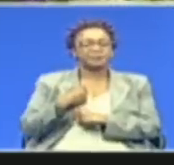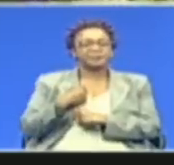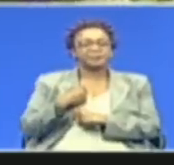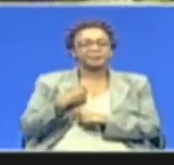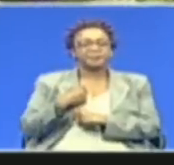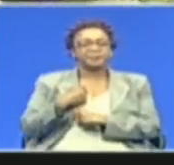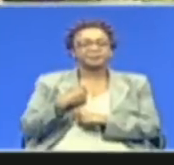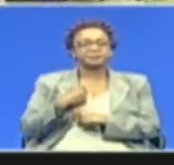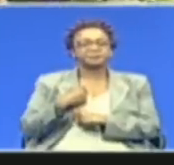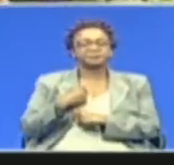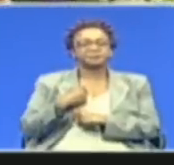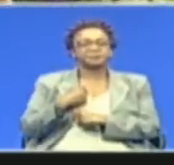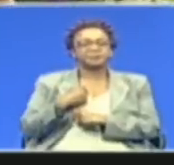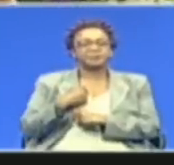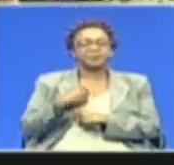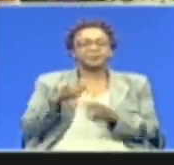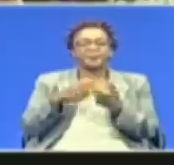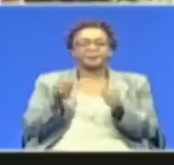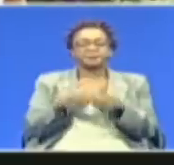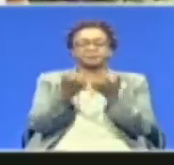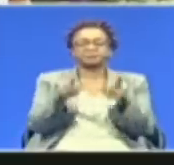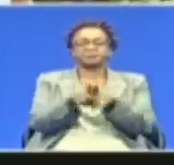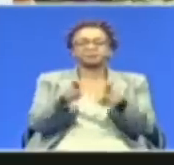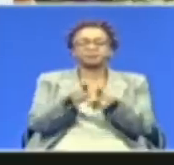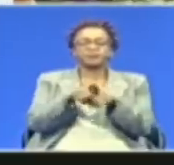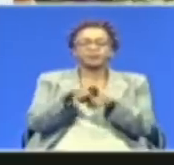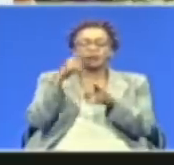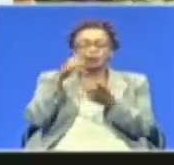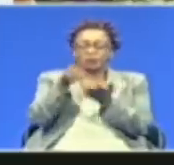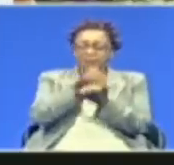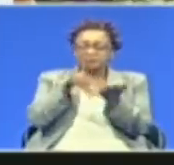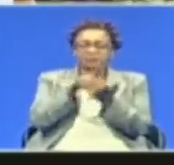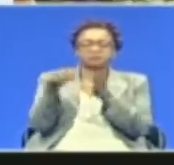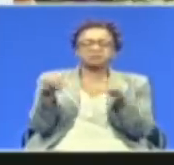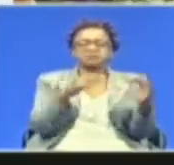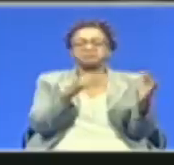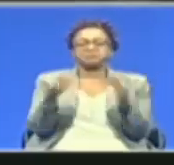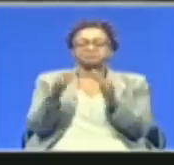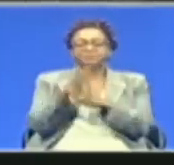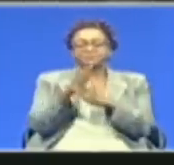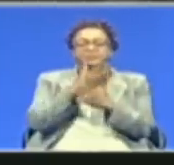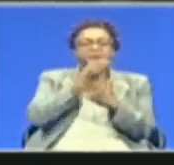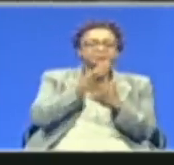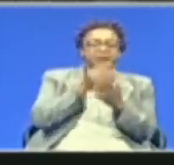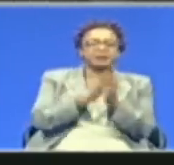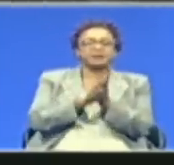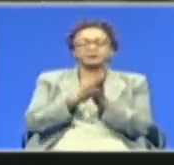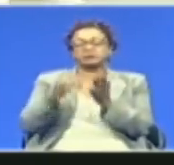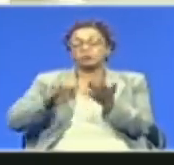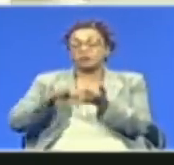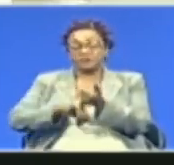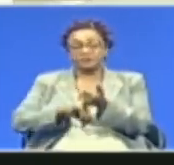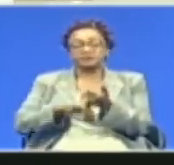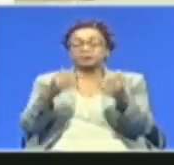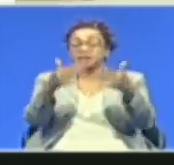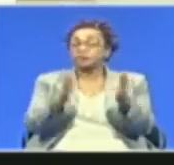What started as a domestic quarrel between a man and his wife in their bedroom on the first day of the year turned tragic as